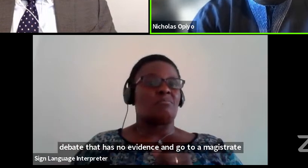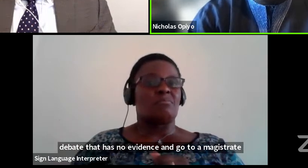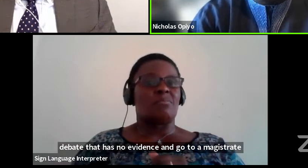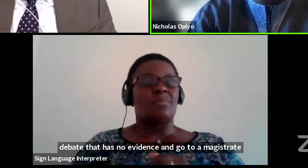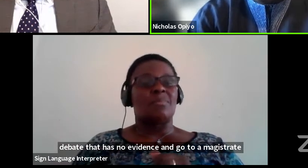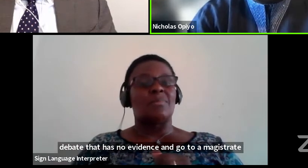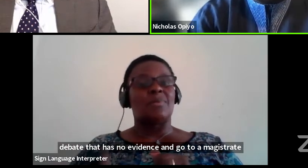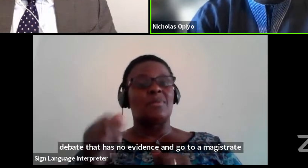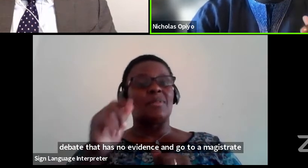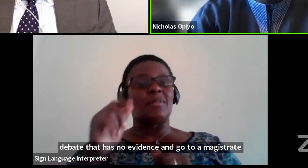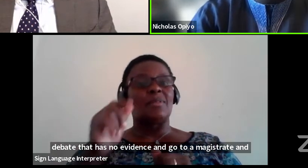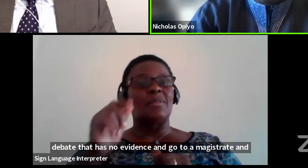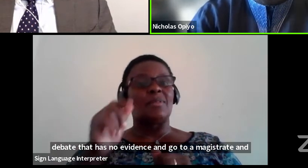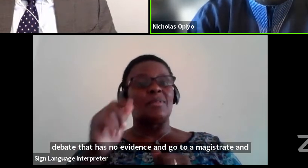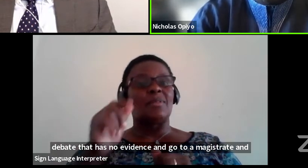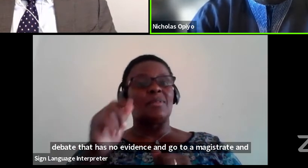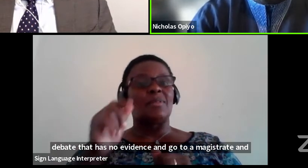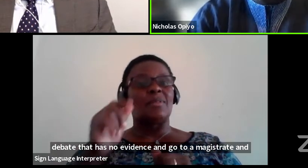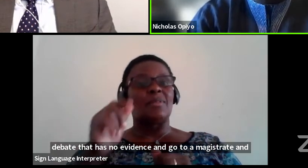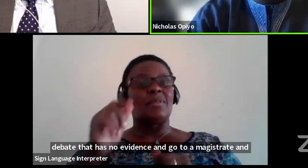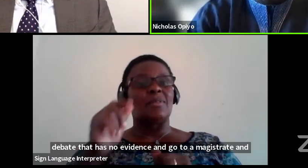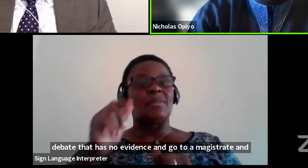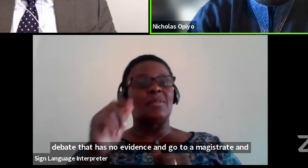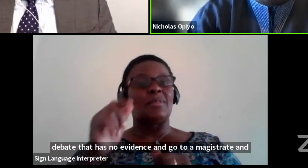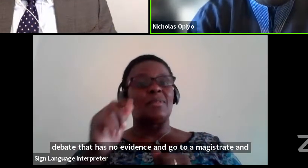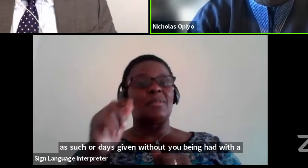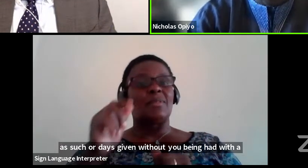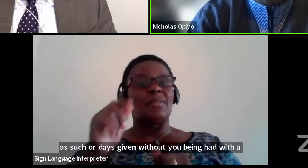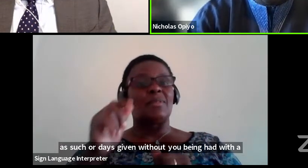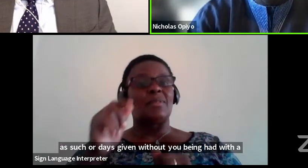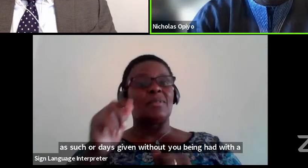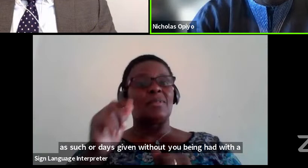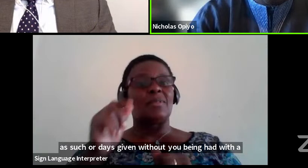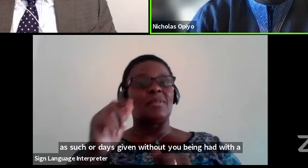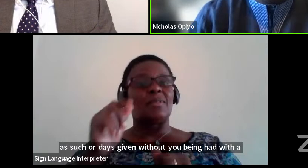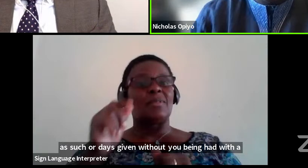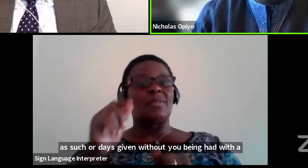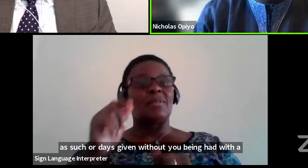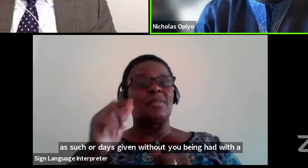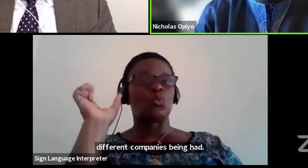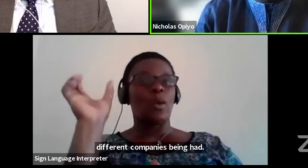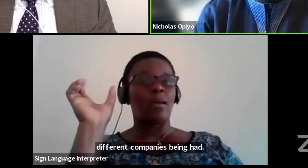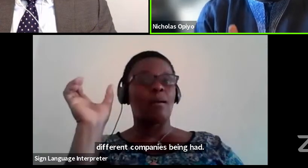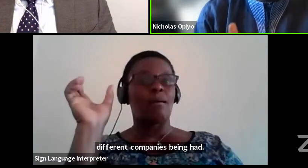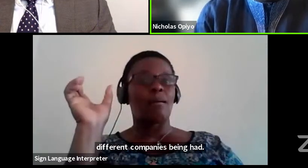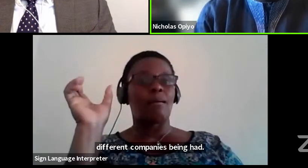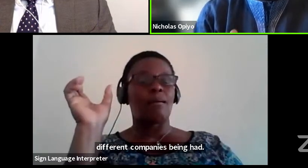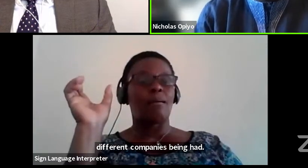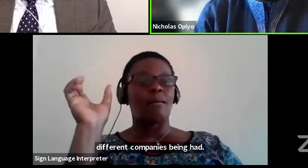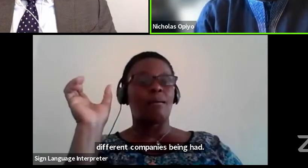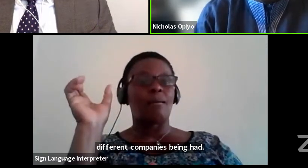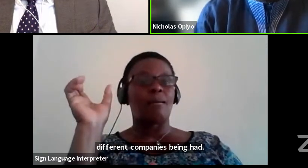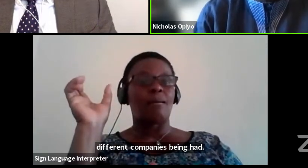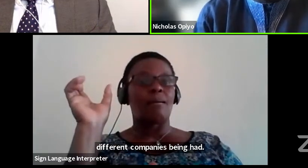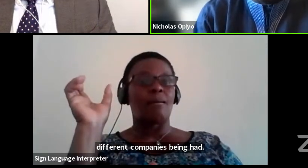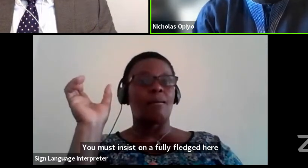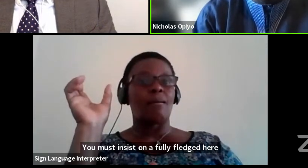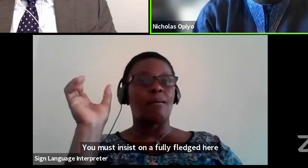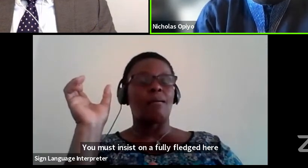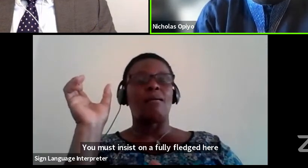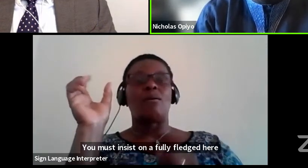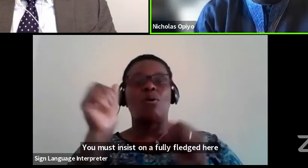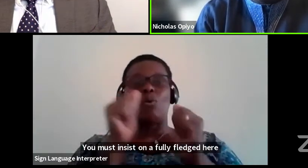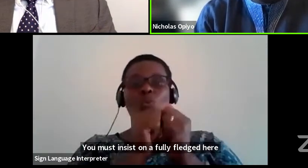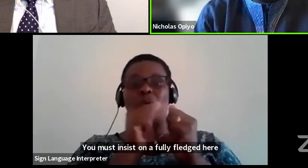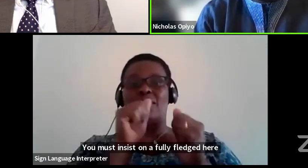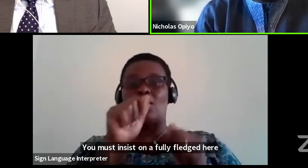given without you being heard, without the phone companies being heard. We must insist on a fully fledged hearing in a court